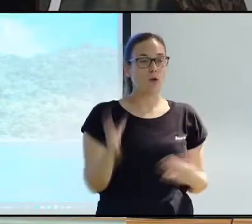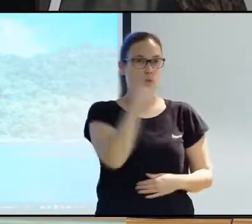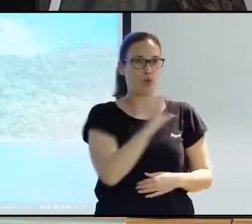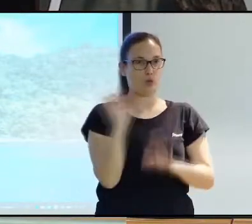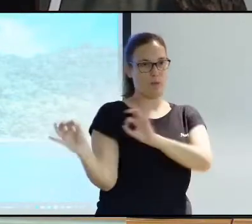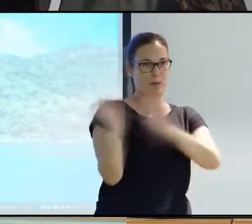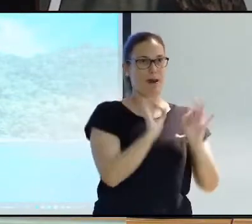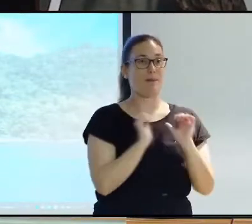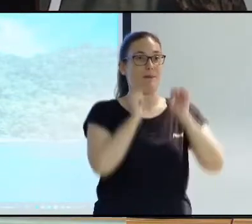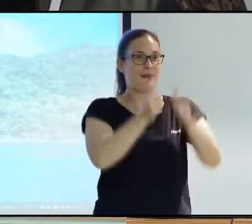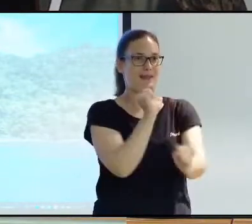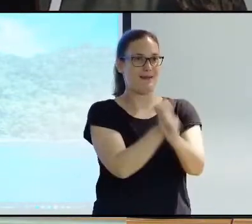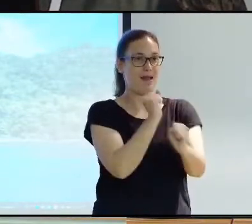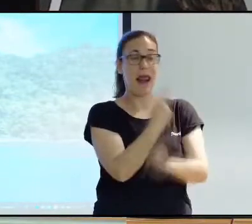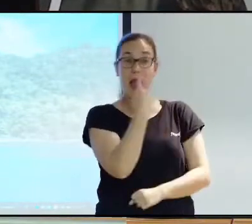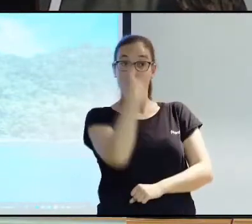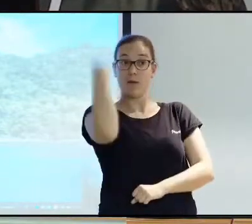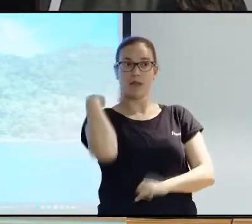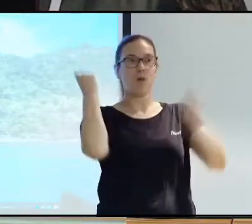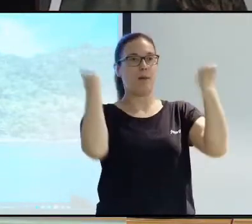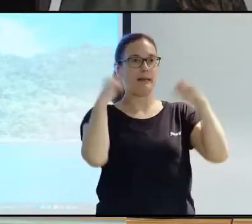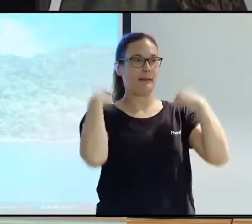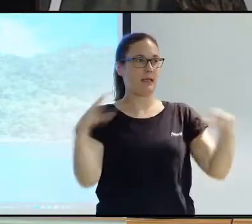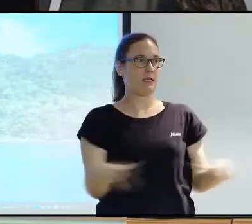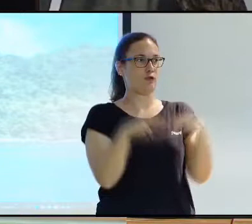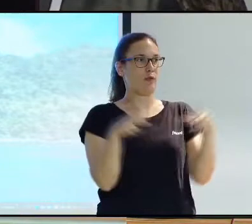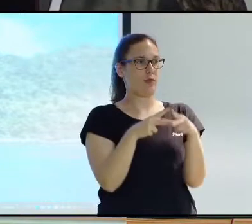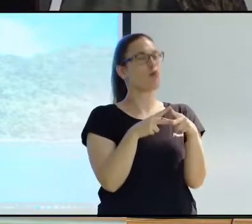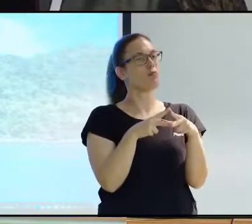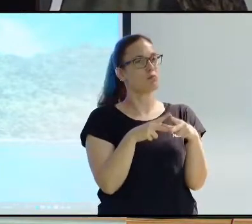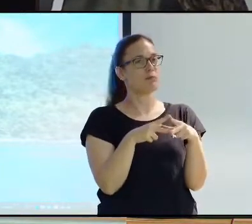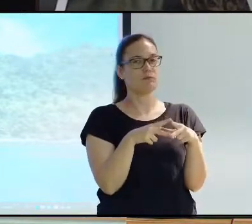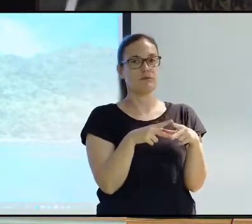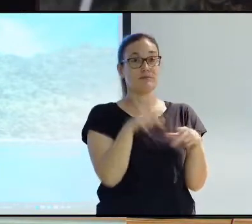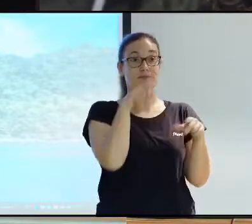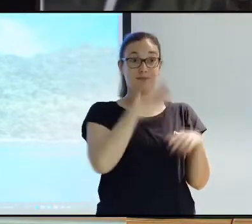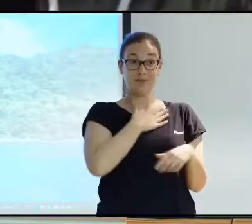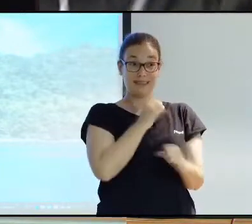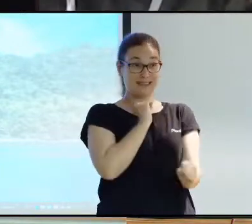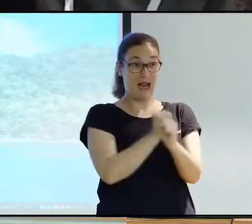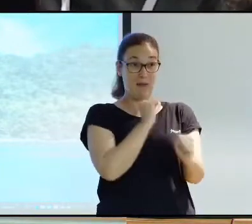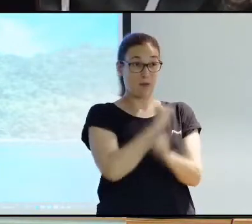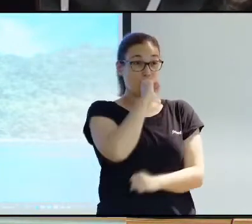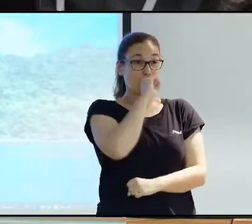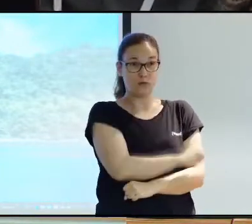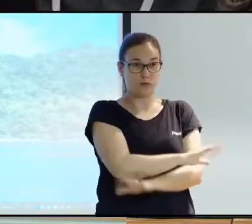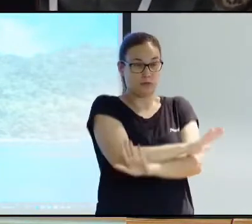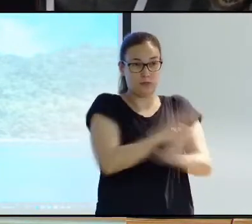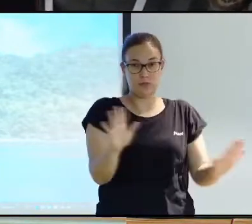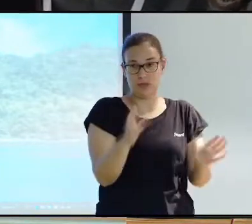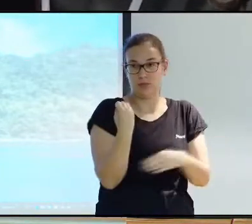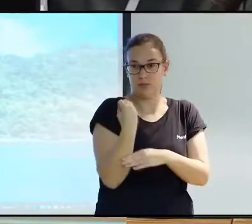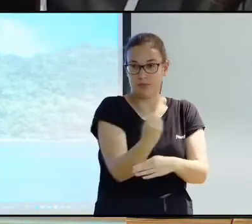to be able to work. And last year, I did a practice in an association. I decided that the work of my life was to be a